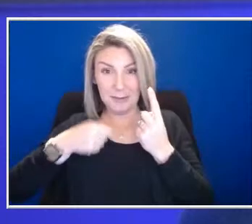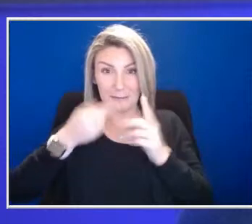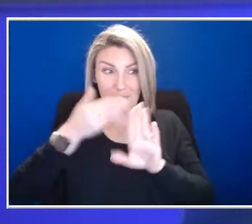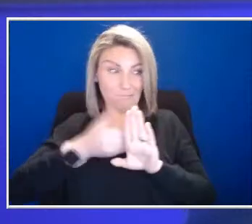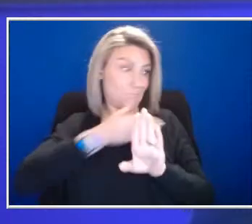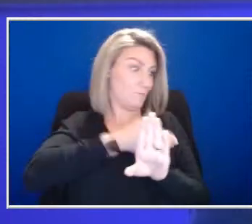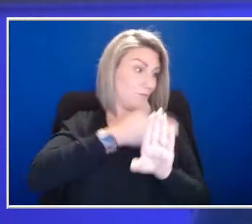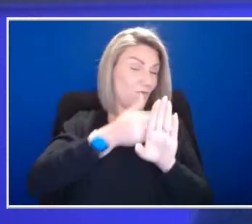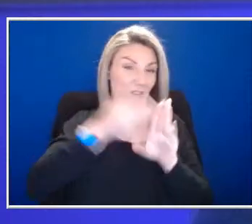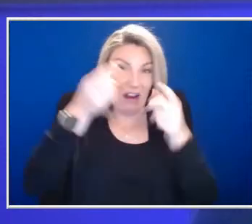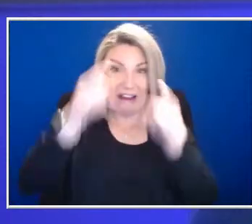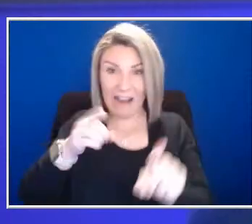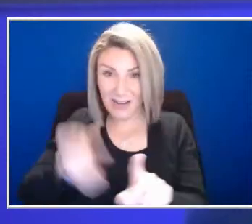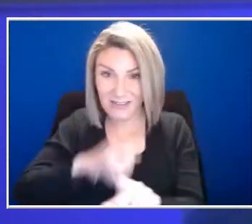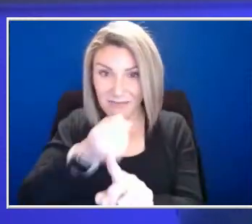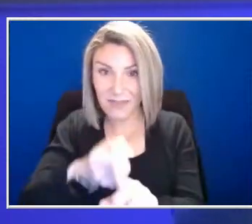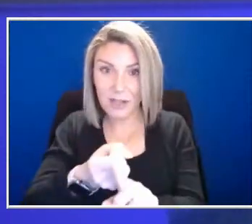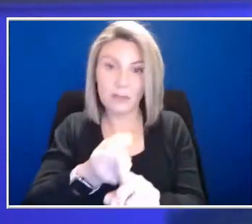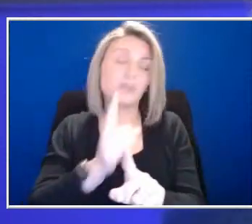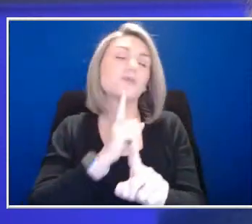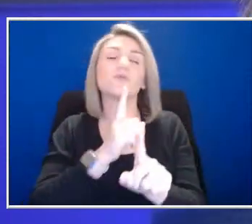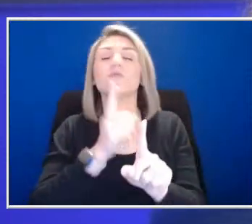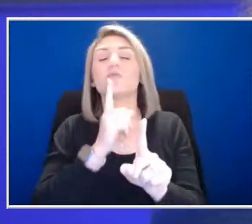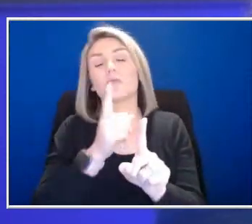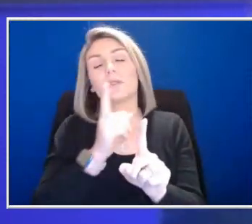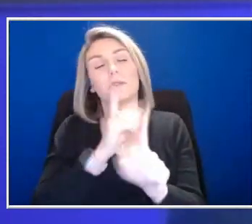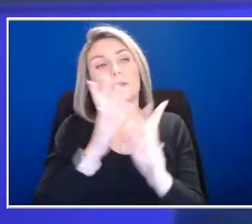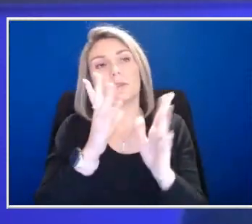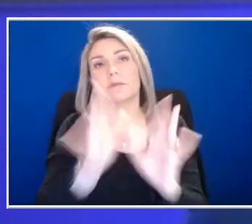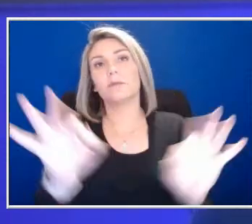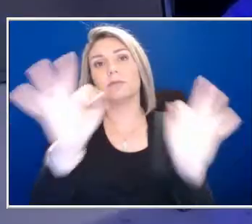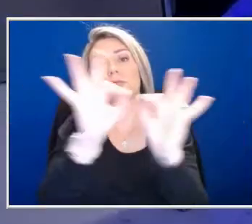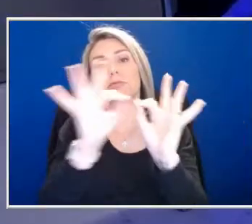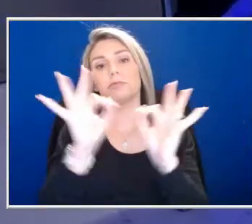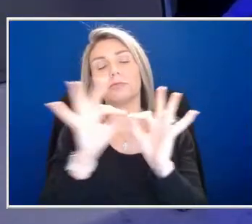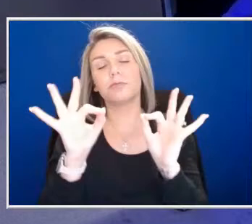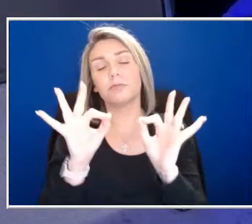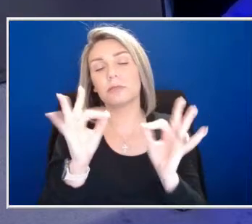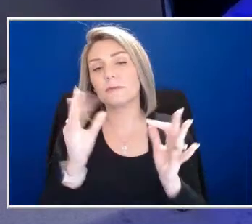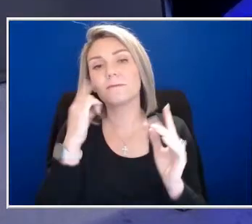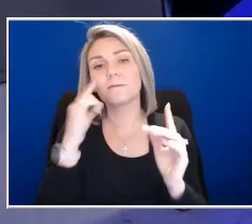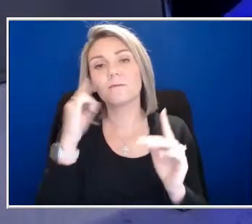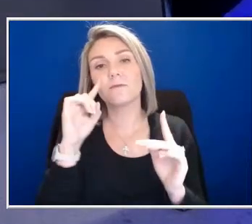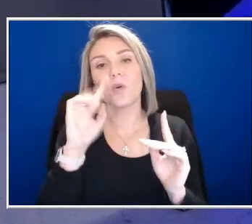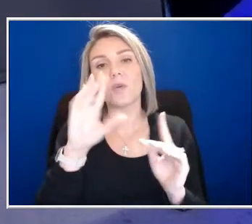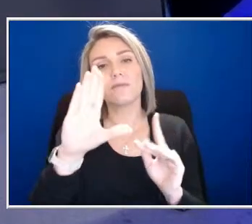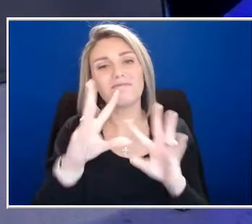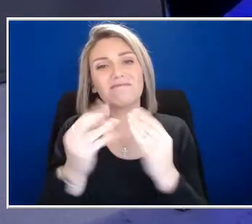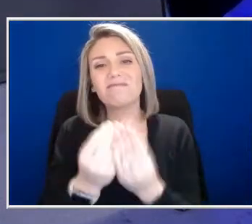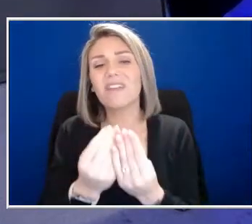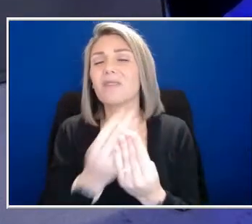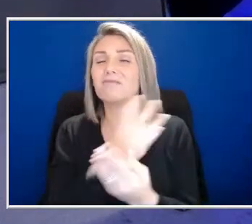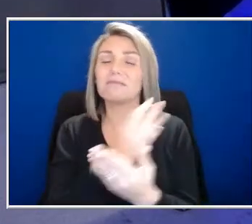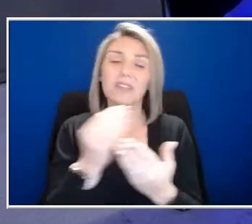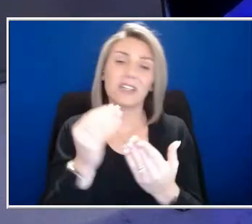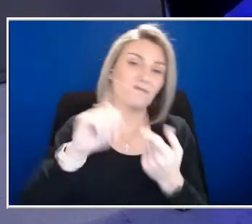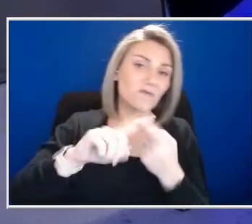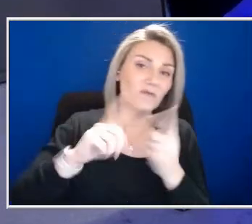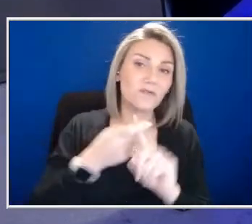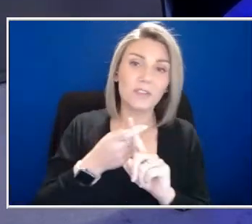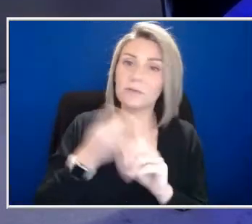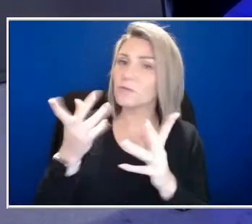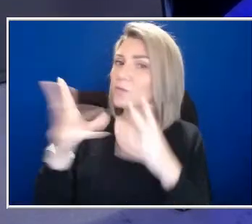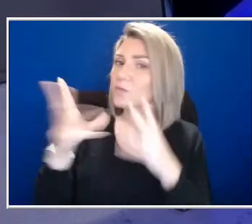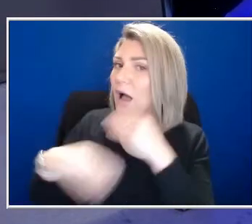a really tremendous gift to their friends and loved ones and families. What can you add to that? Well, I think that's spot on.